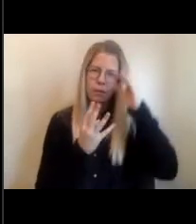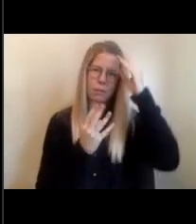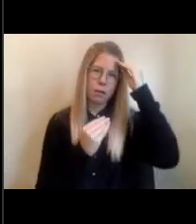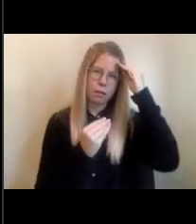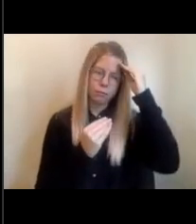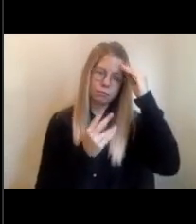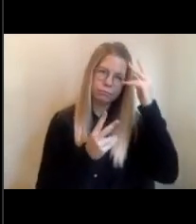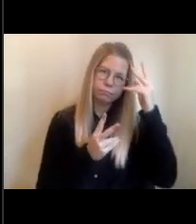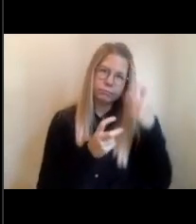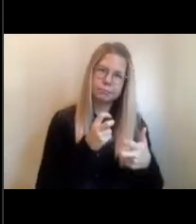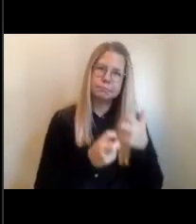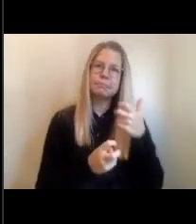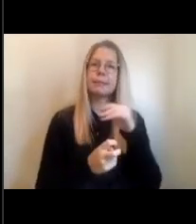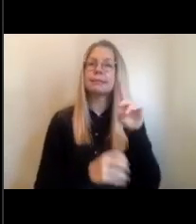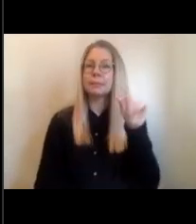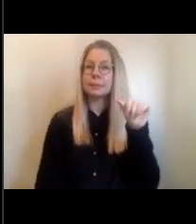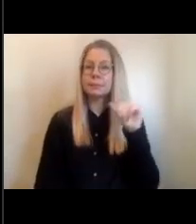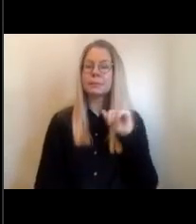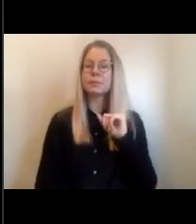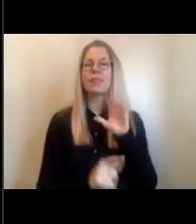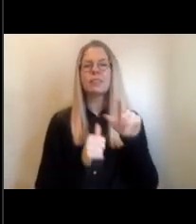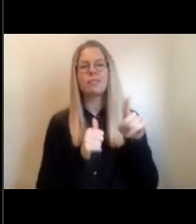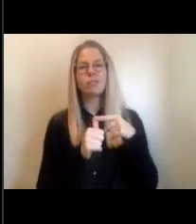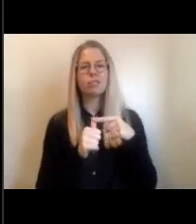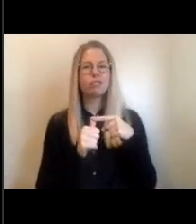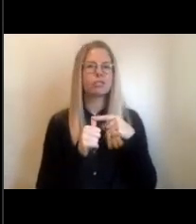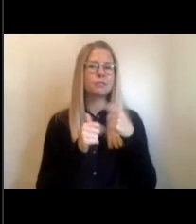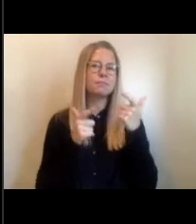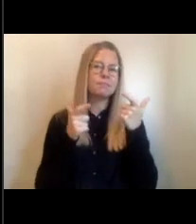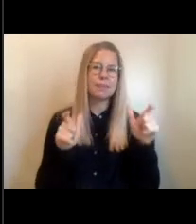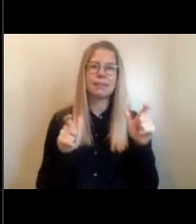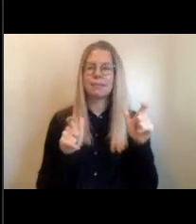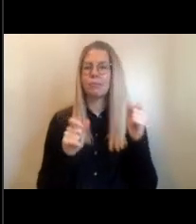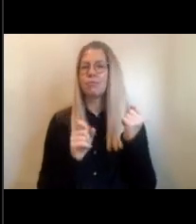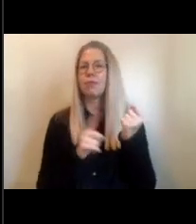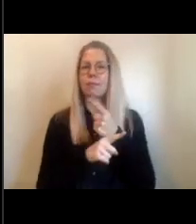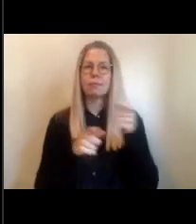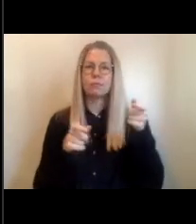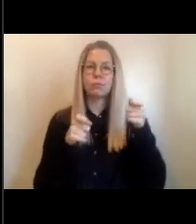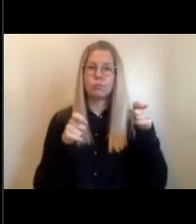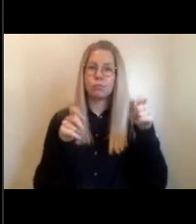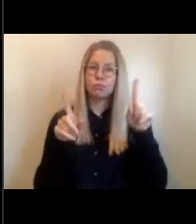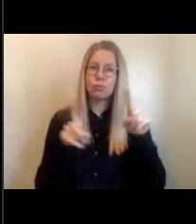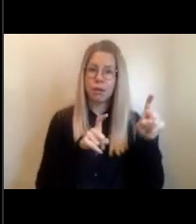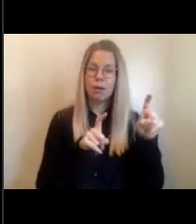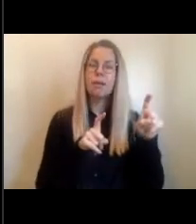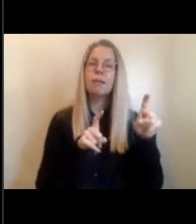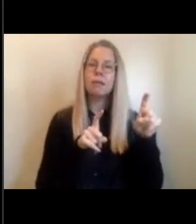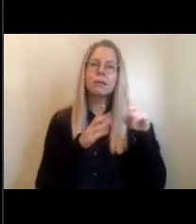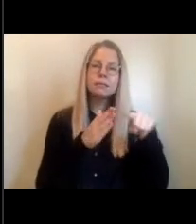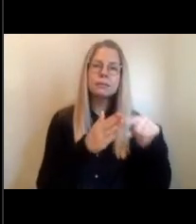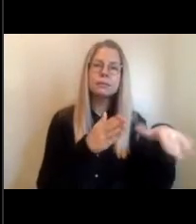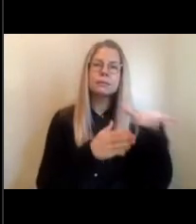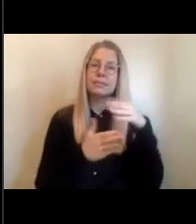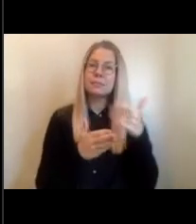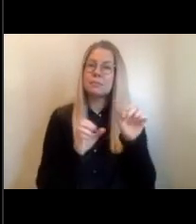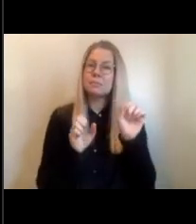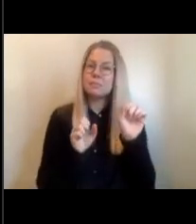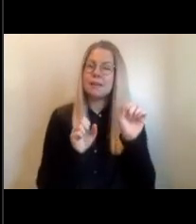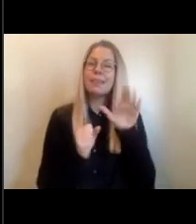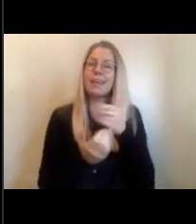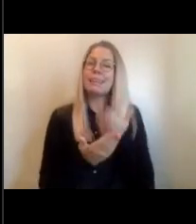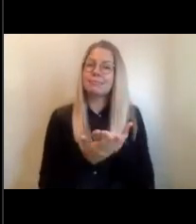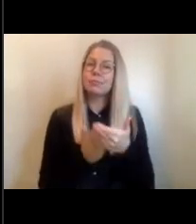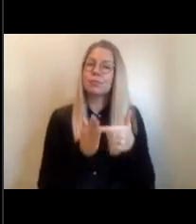trial showing that we might be able to prevent cognitive decline by using a multi-domain intervention. What's a